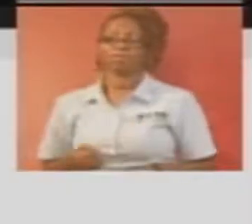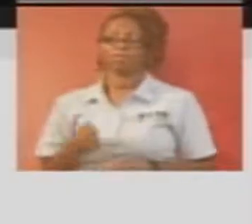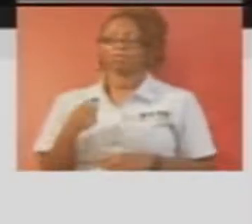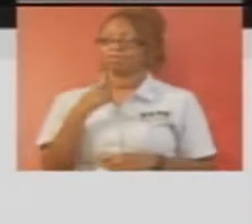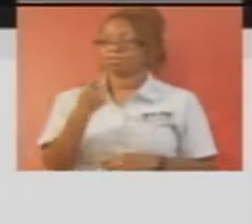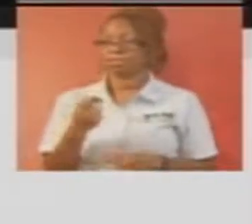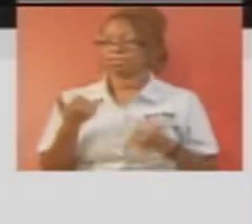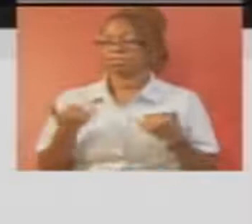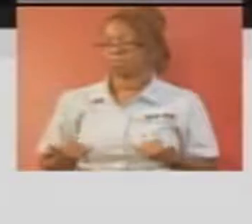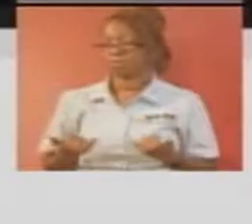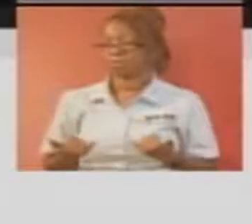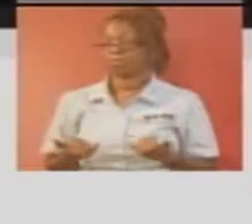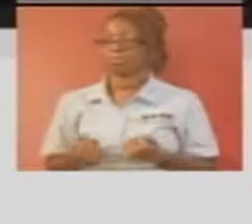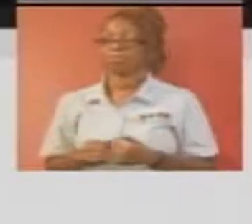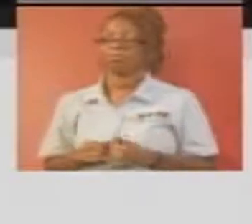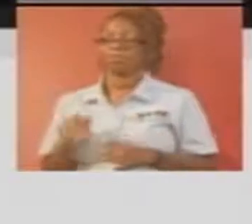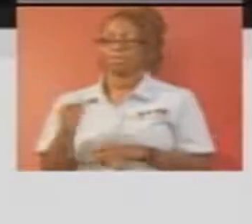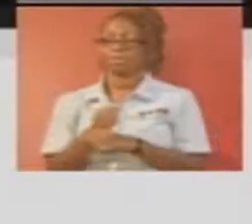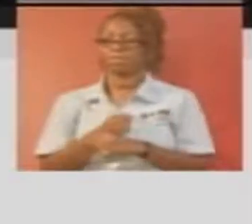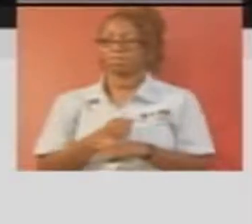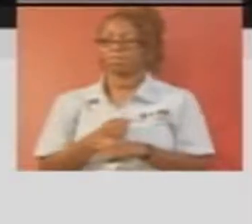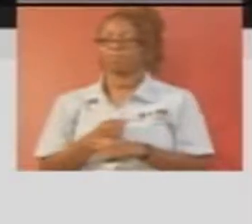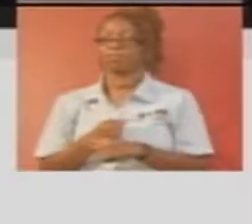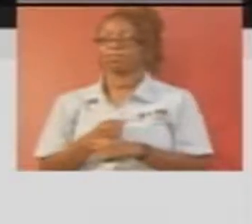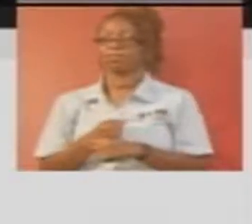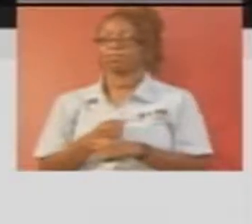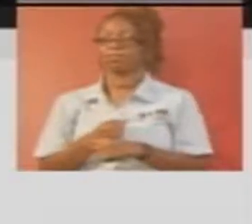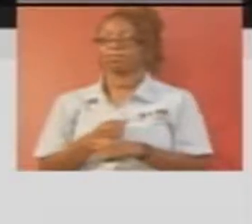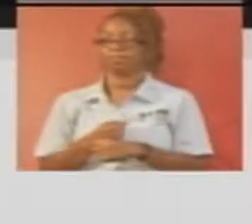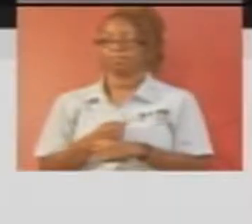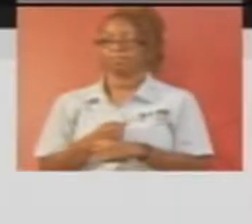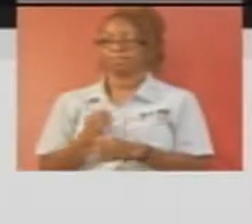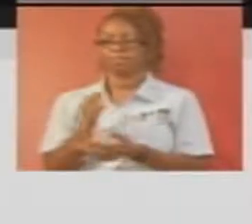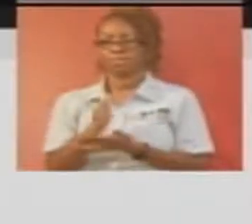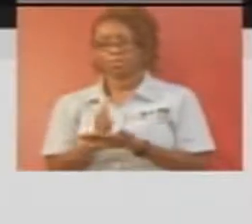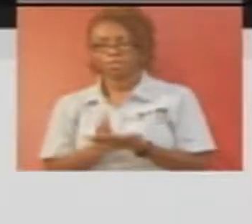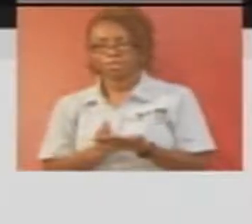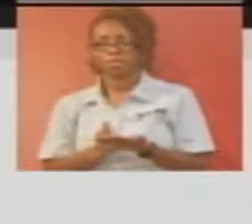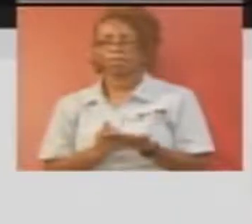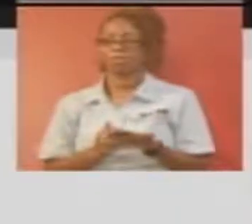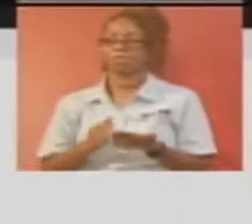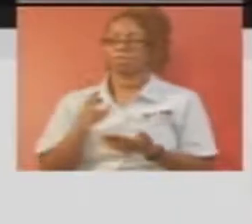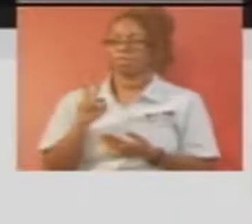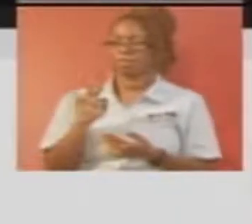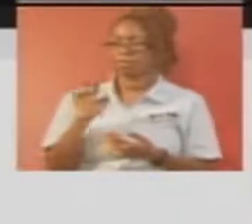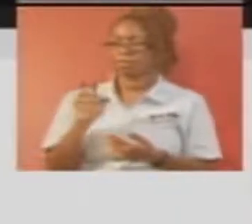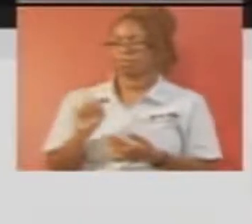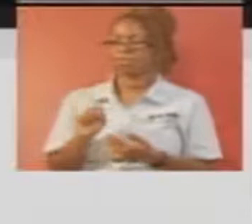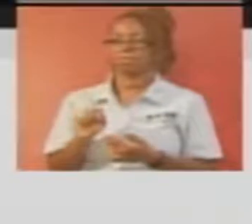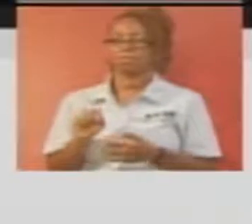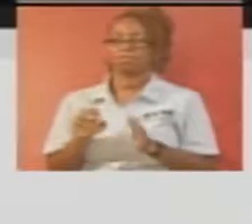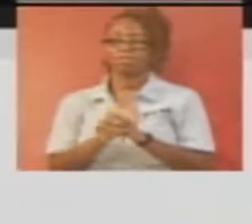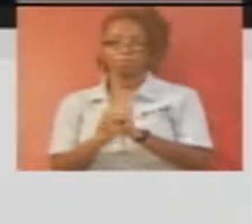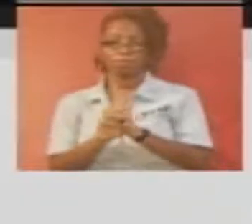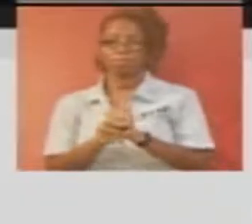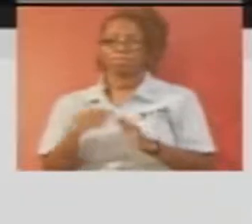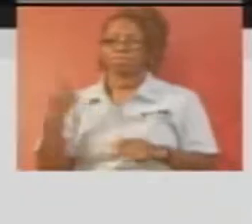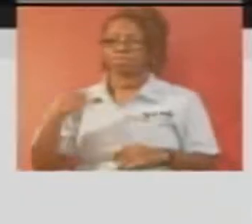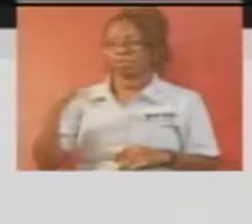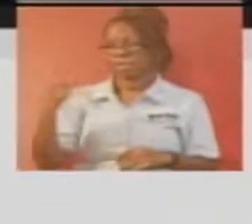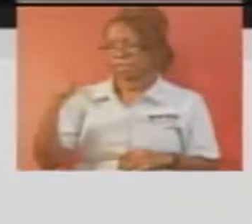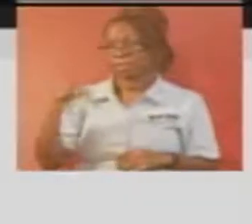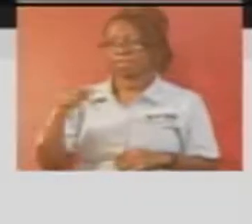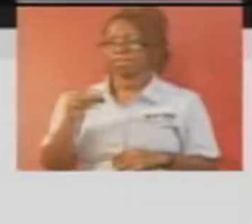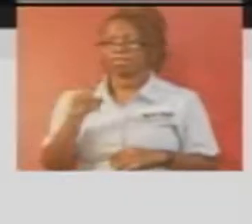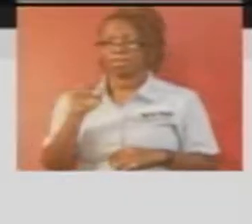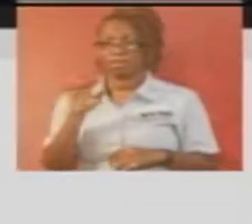disease. And in this example, the virus we're using is a green virus, and it has yellow genetic material,